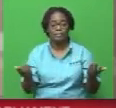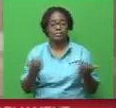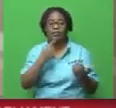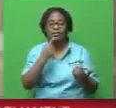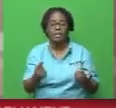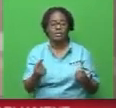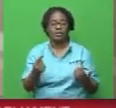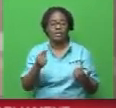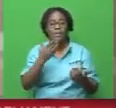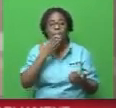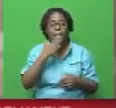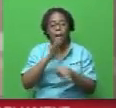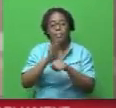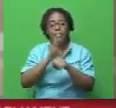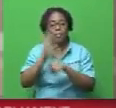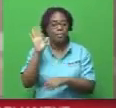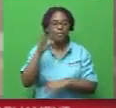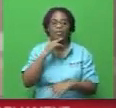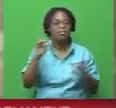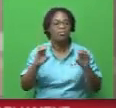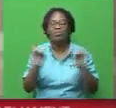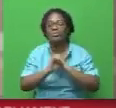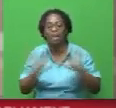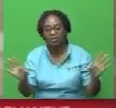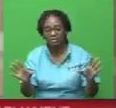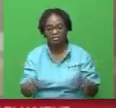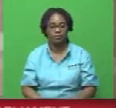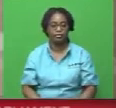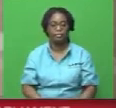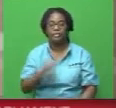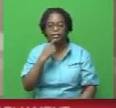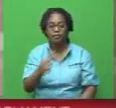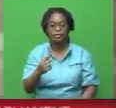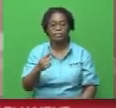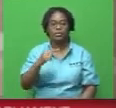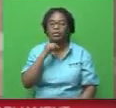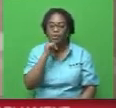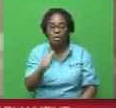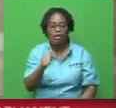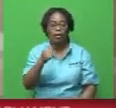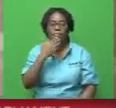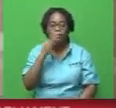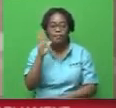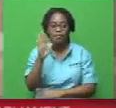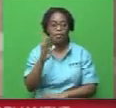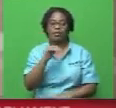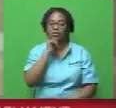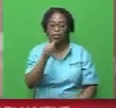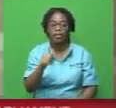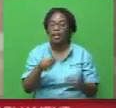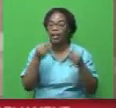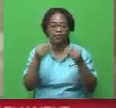and what has become known as the implementation deficit of the PNM government continues to create a society that is like a